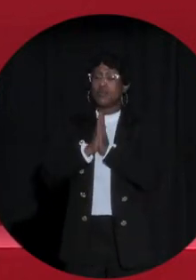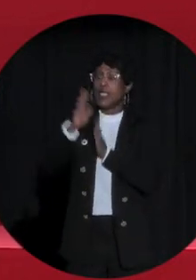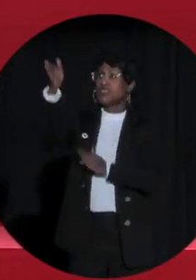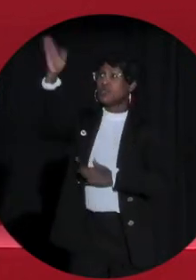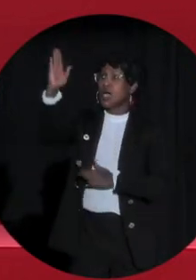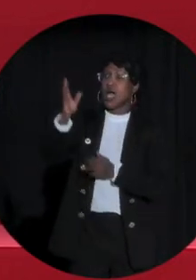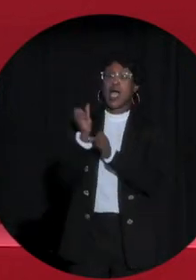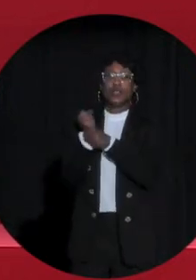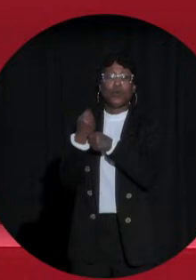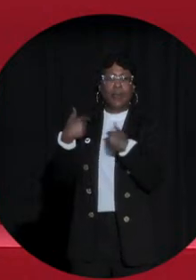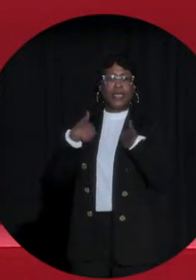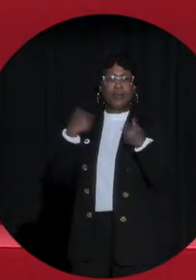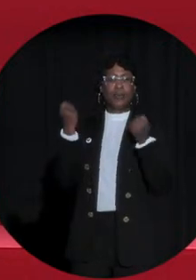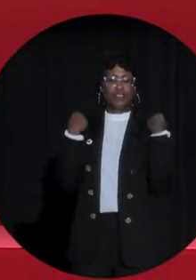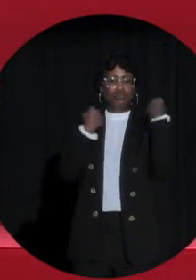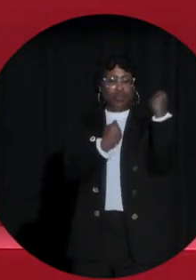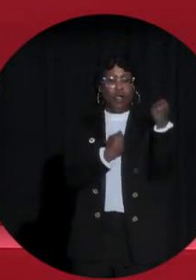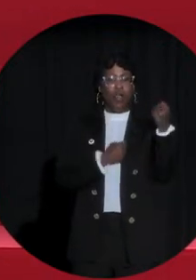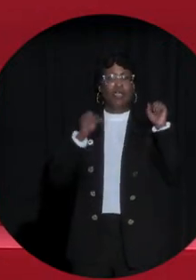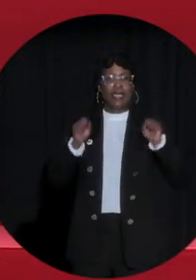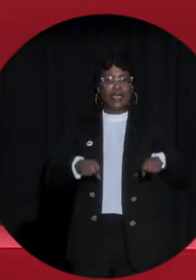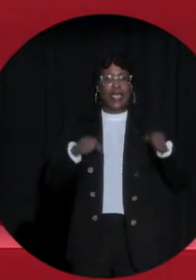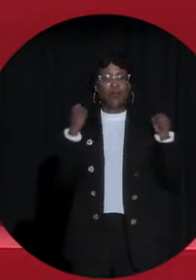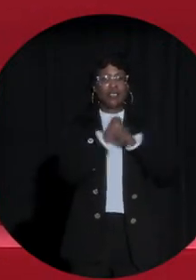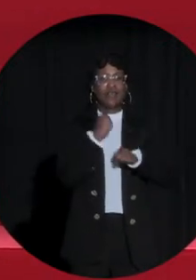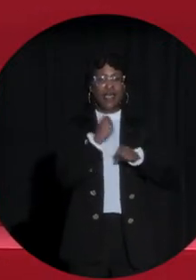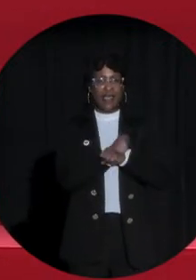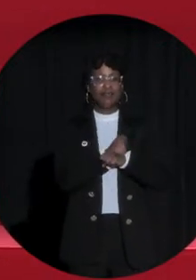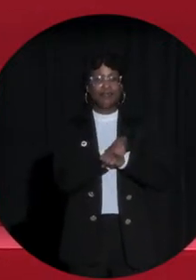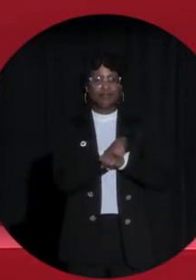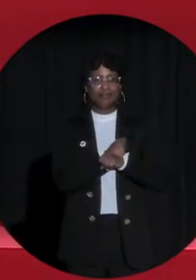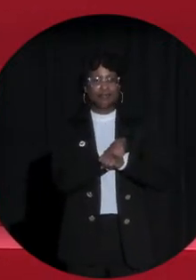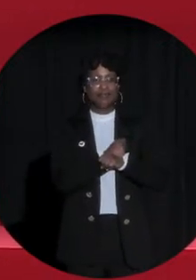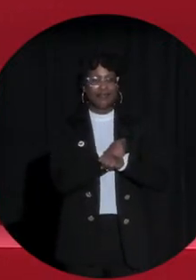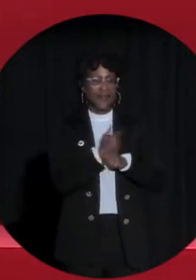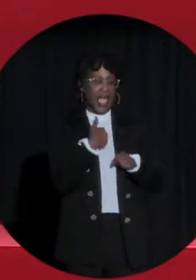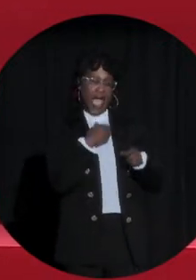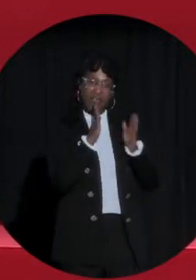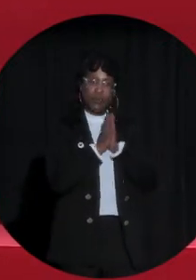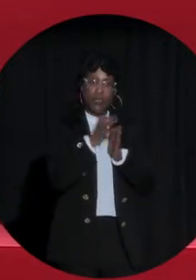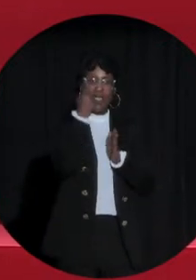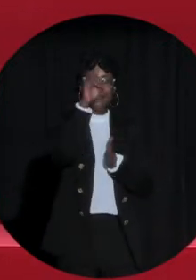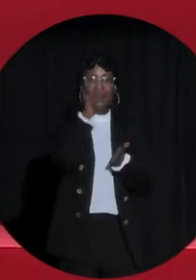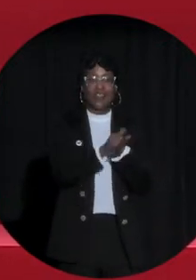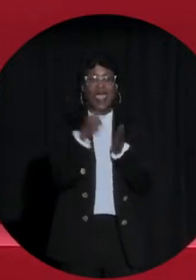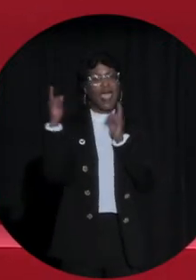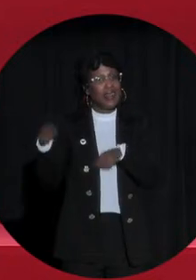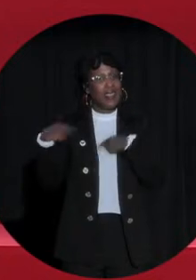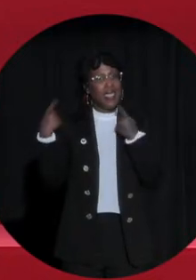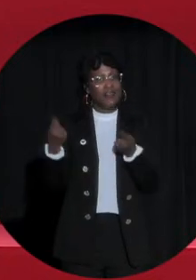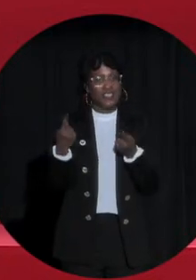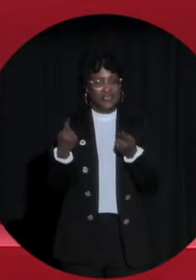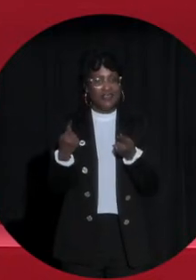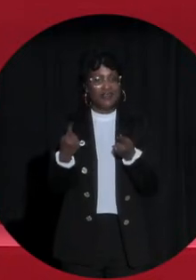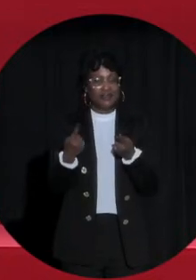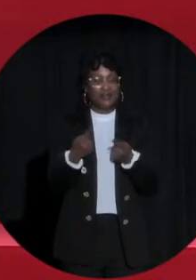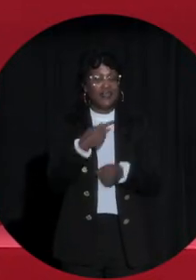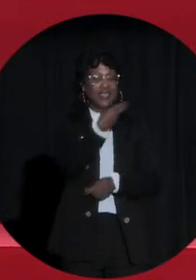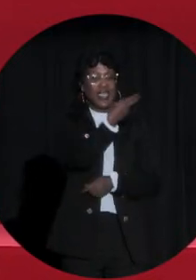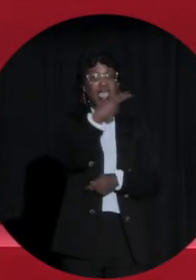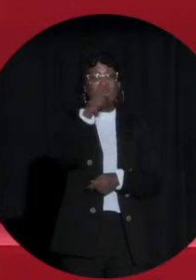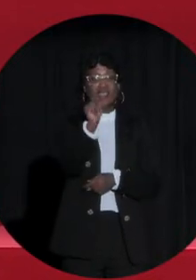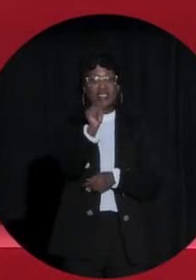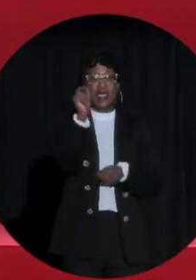fight, and that's what I've always prayed for ever since." Harriet Tubman fought because she was fiercely proud of who